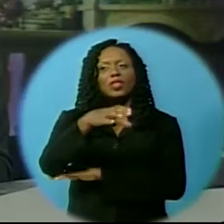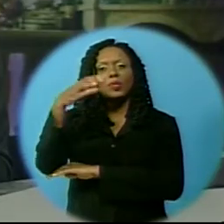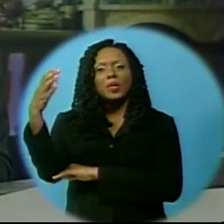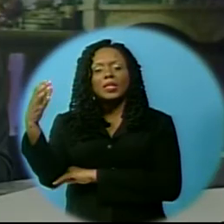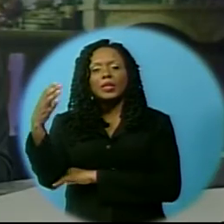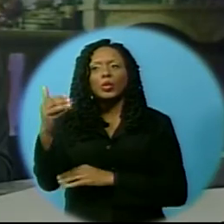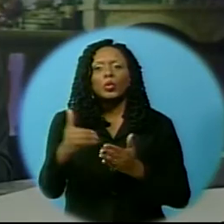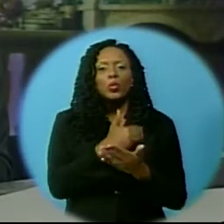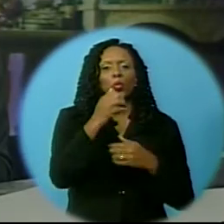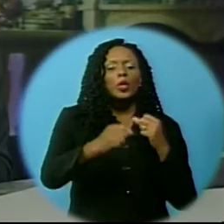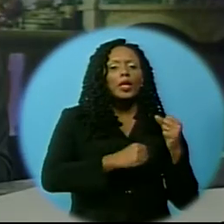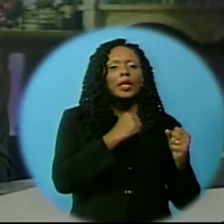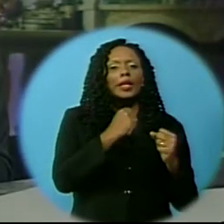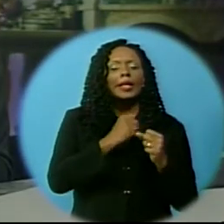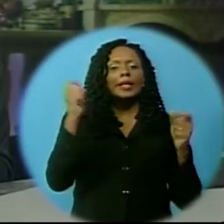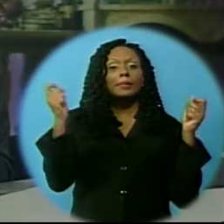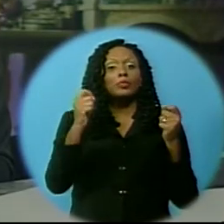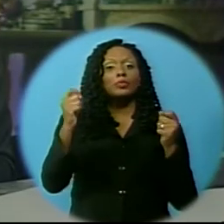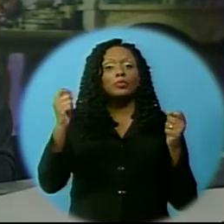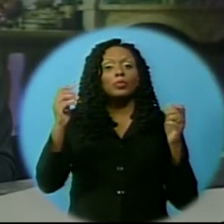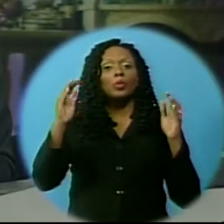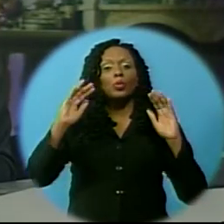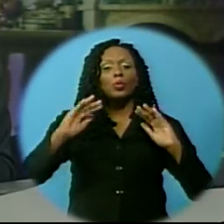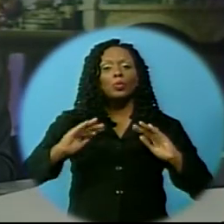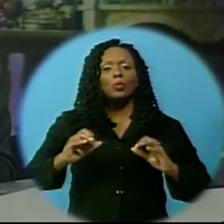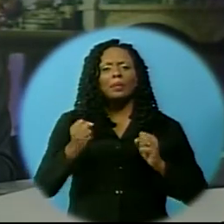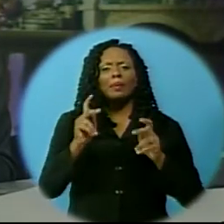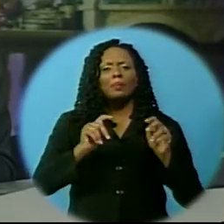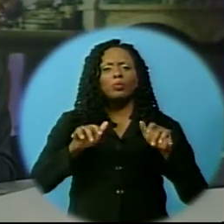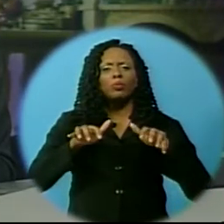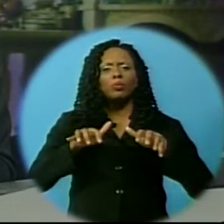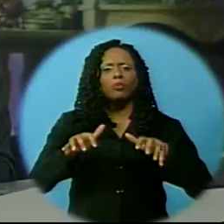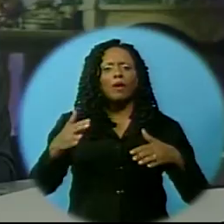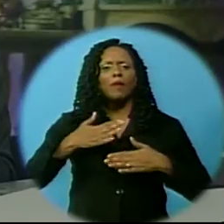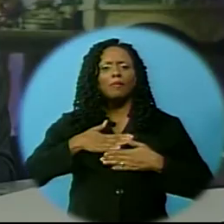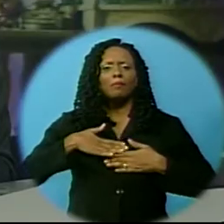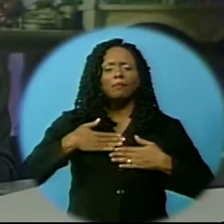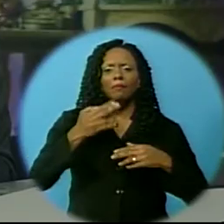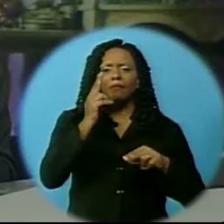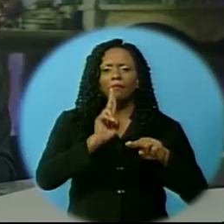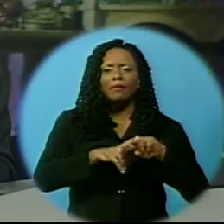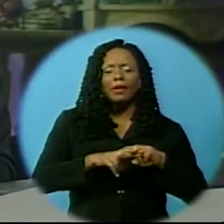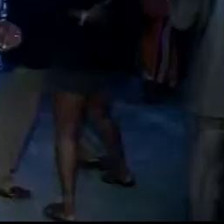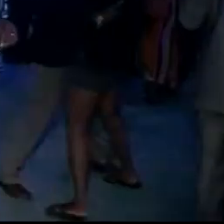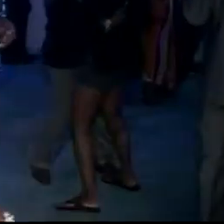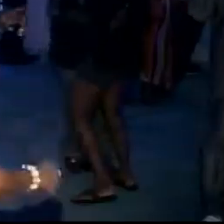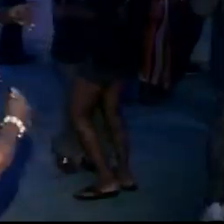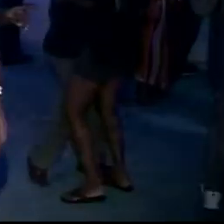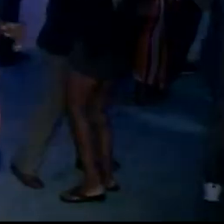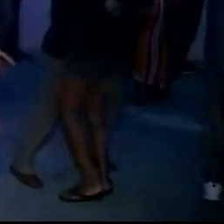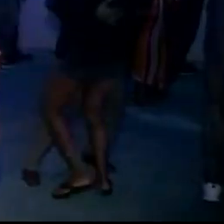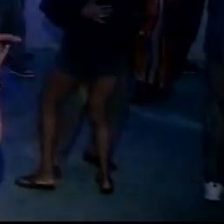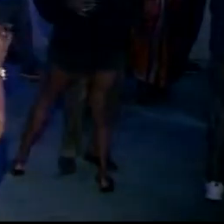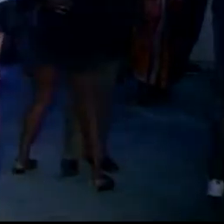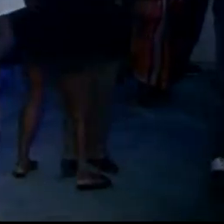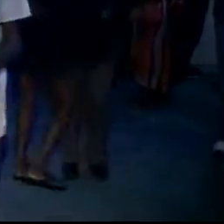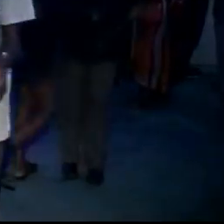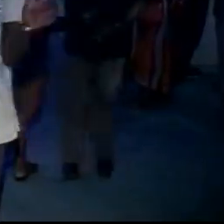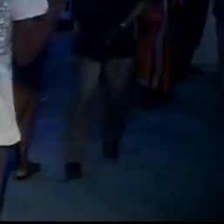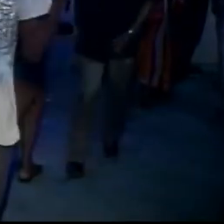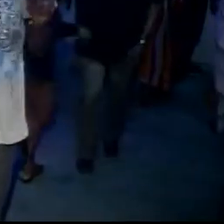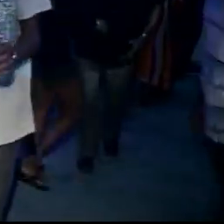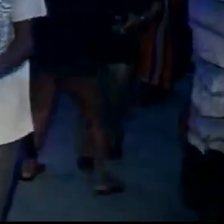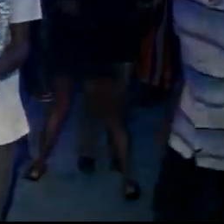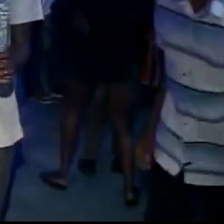and New Year's celebrations winding down, scores came out over the weekend for an evening of fun and camaraderie. It was all at a party thrown